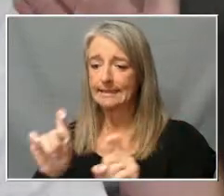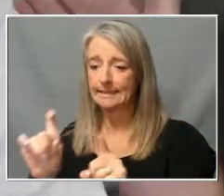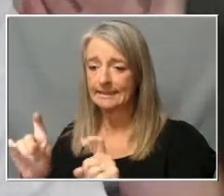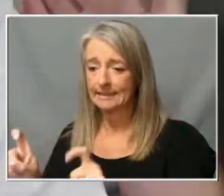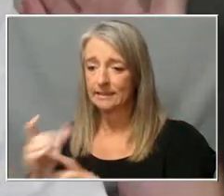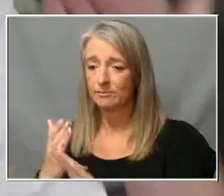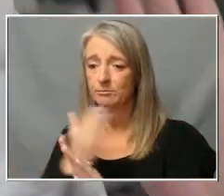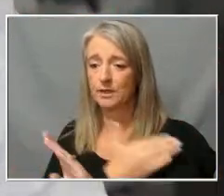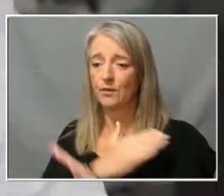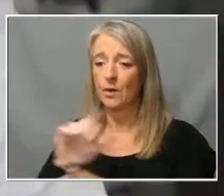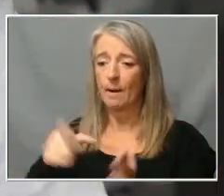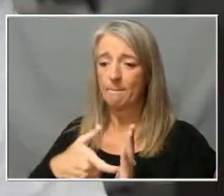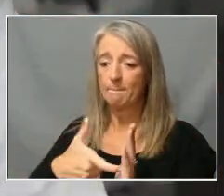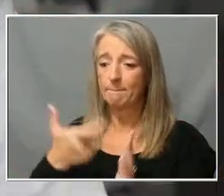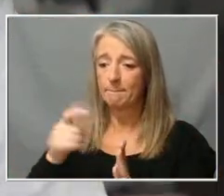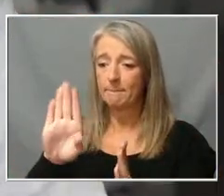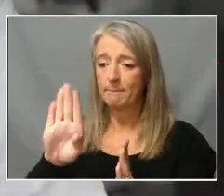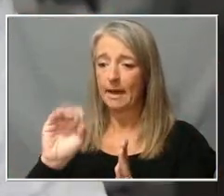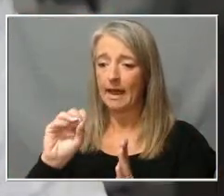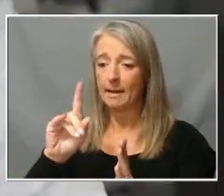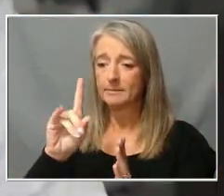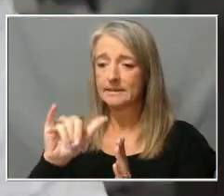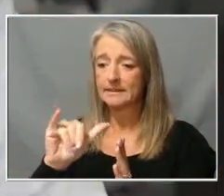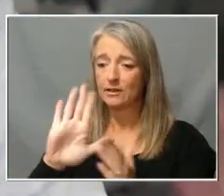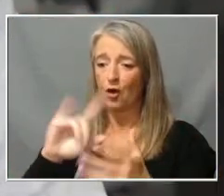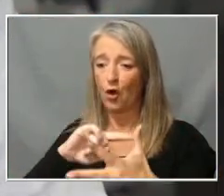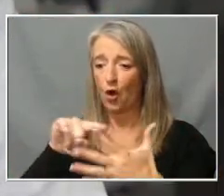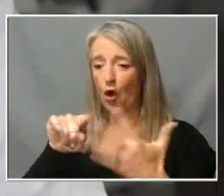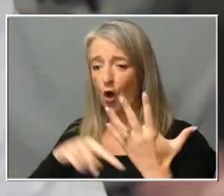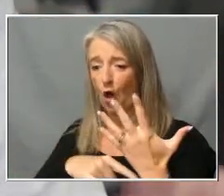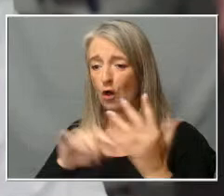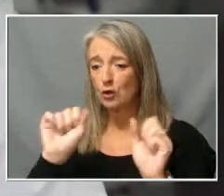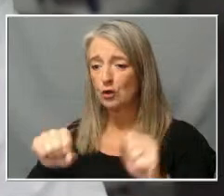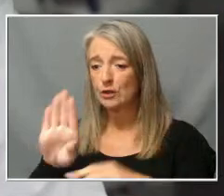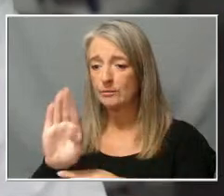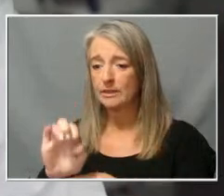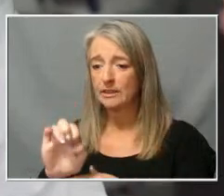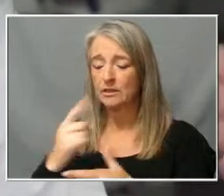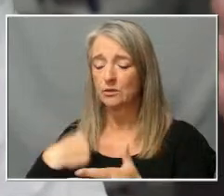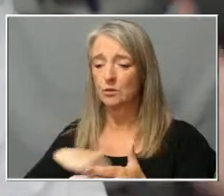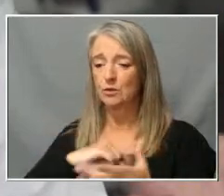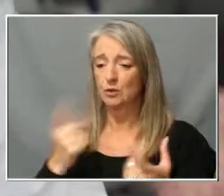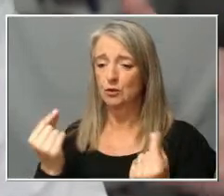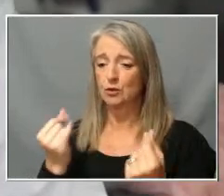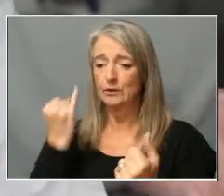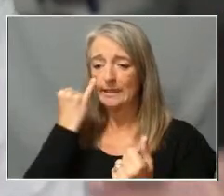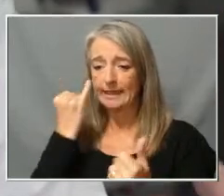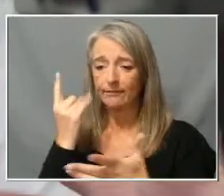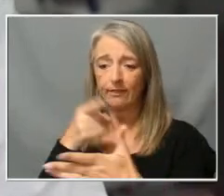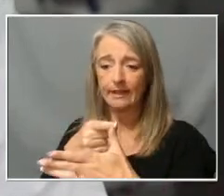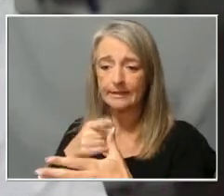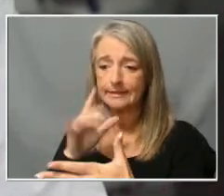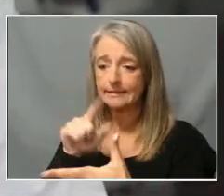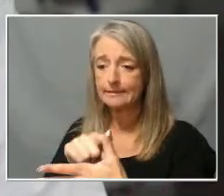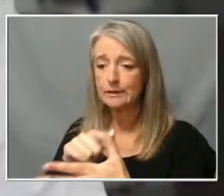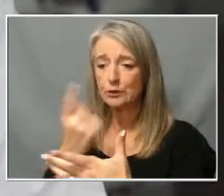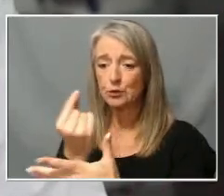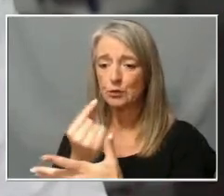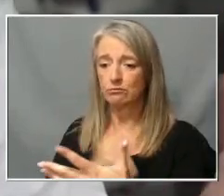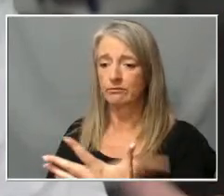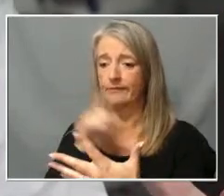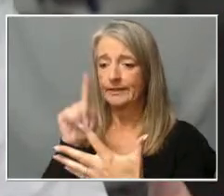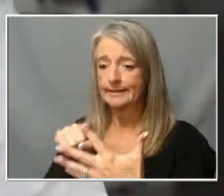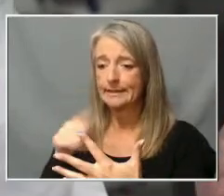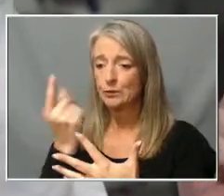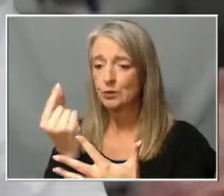do a biopsy, he says, here are all of the things this could be, and what we'll do if it's this. If it's this, it could be this, then we'll do this. And then I